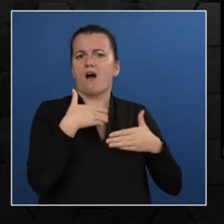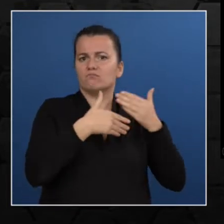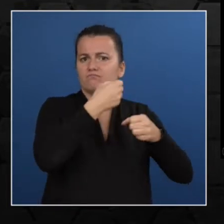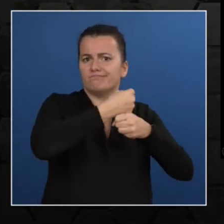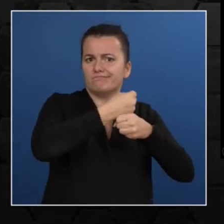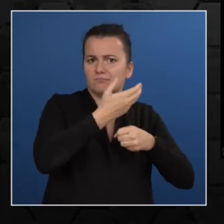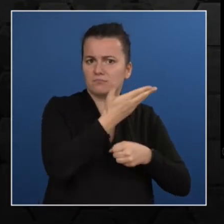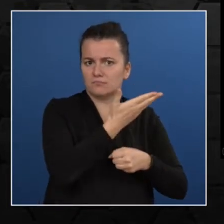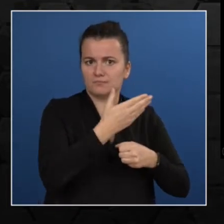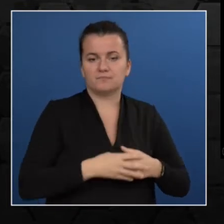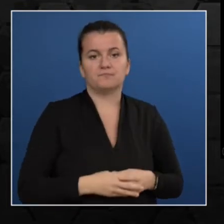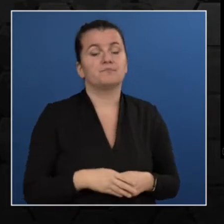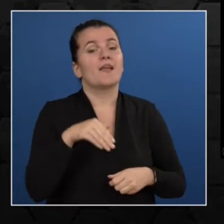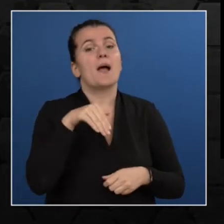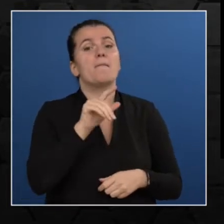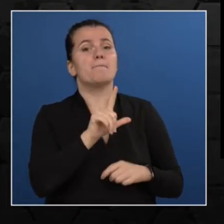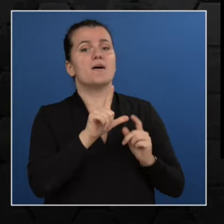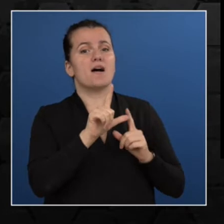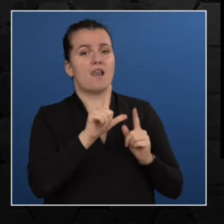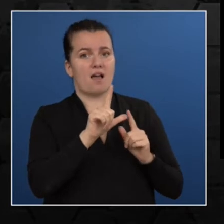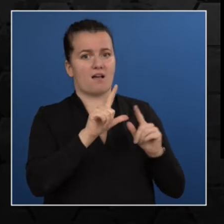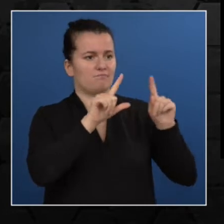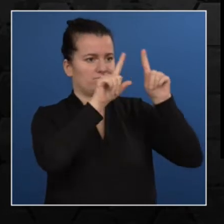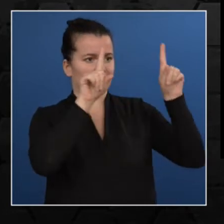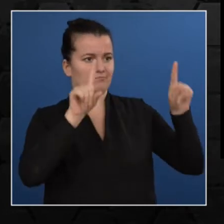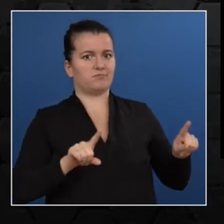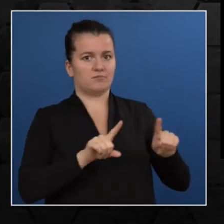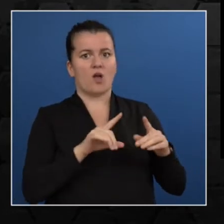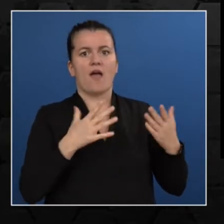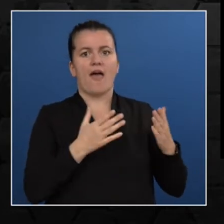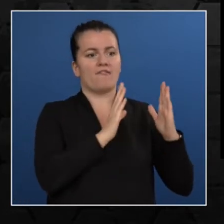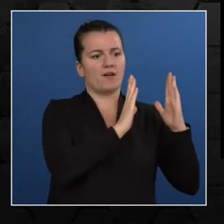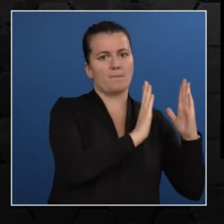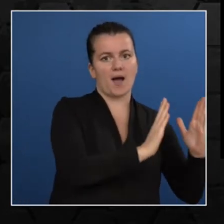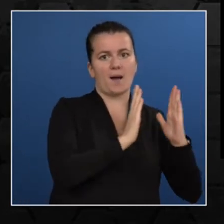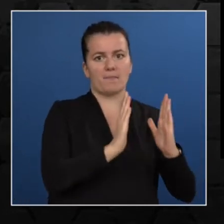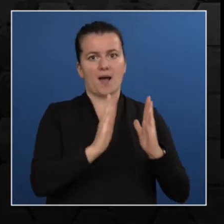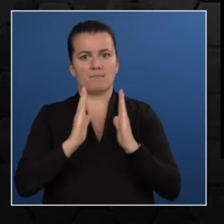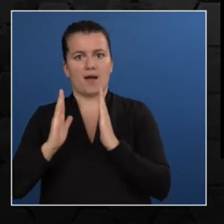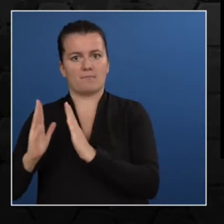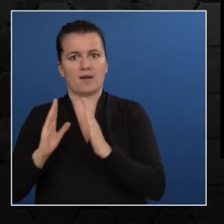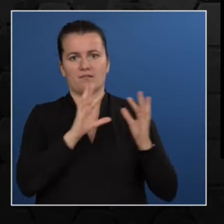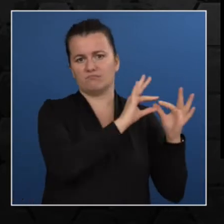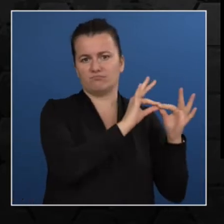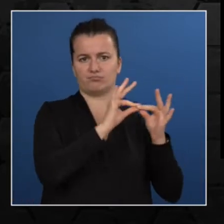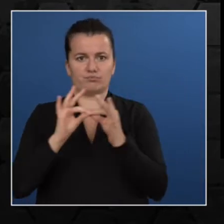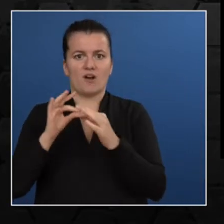learning designer, right? It works with pipelines. I mentioned pipelines earlier on. So what is pipeline?